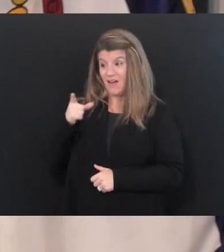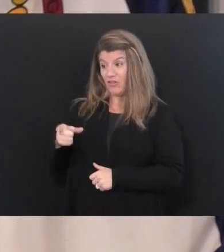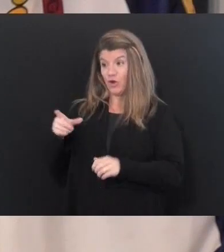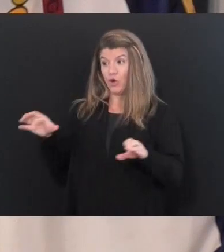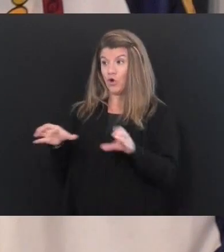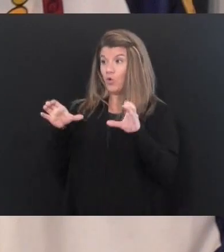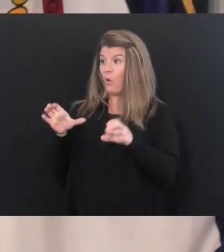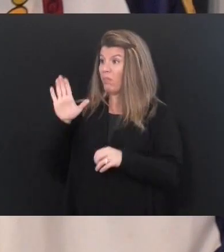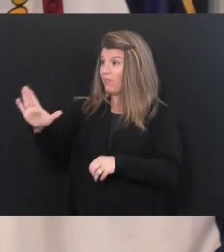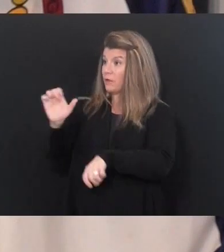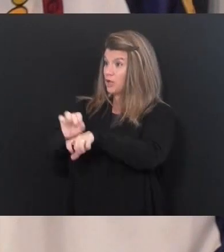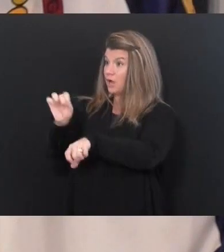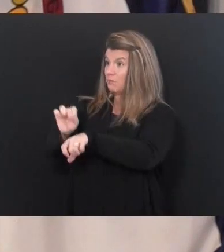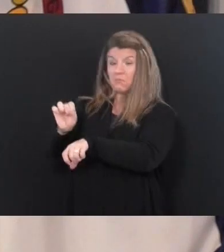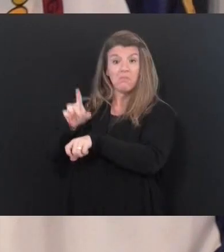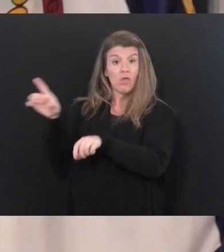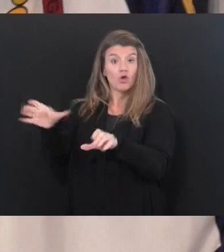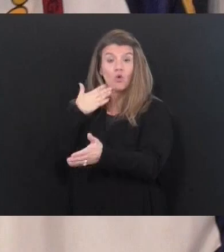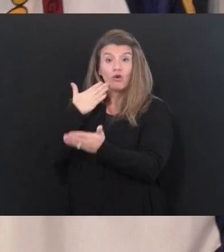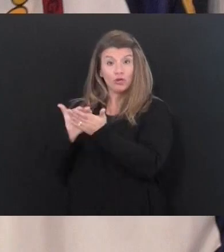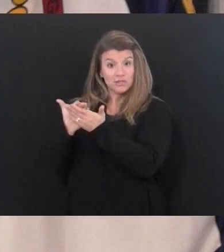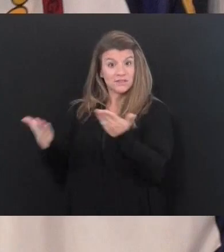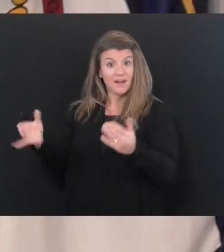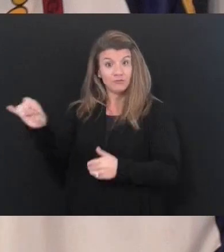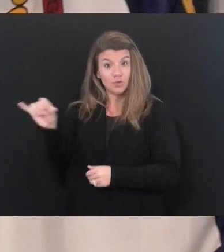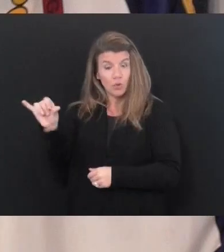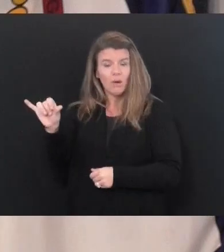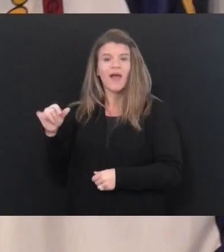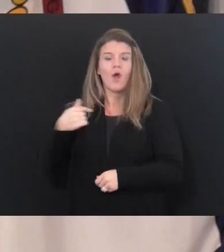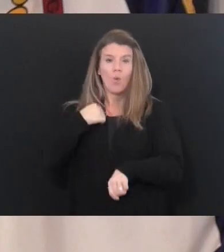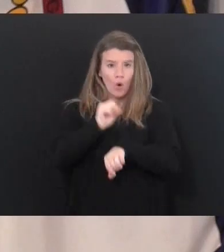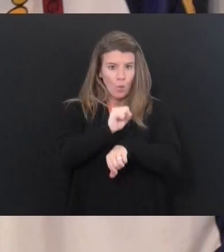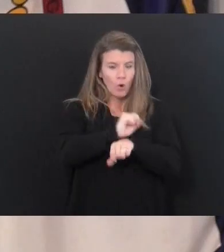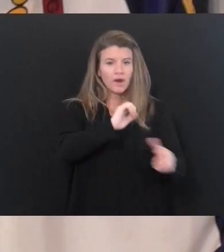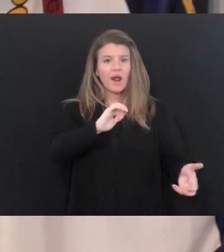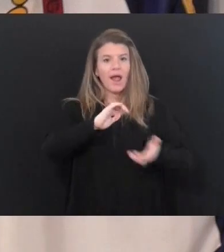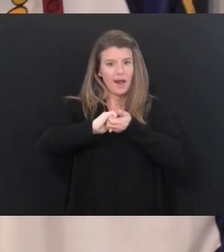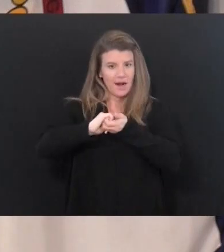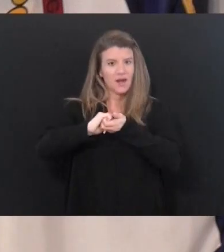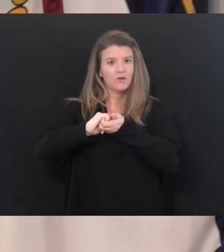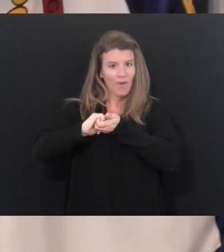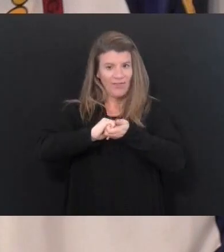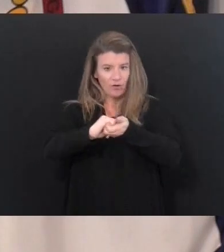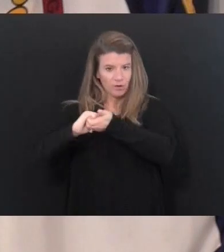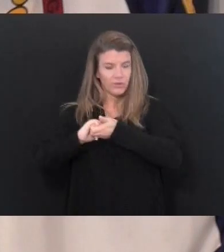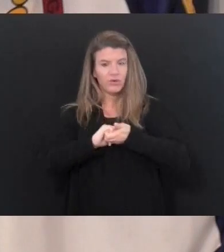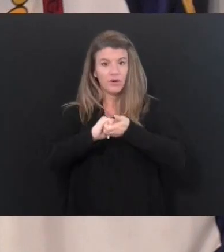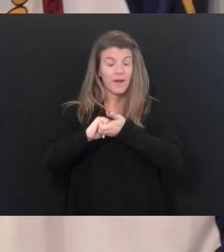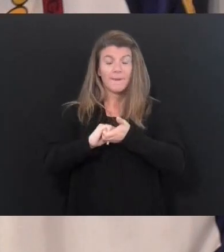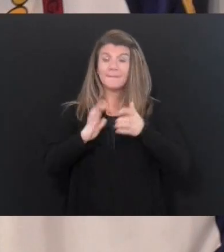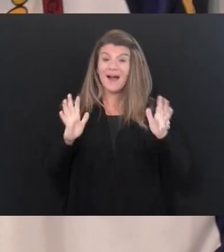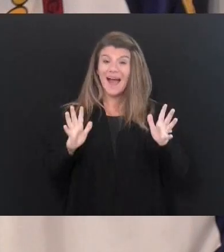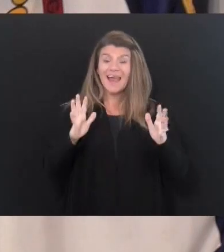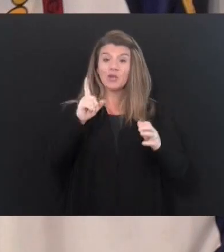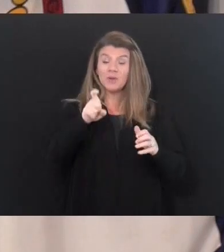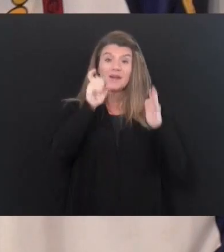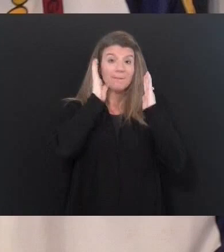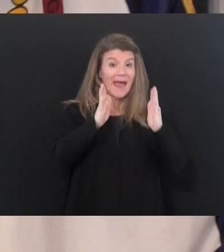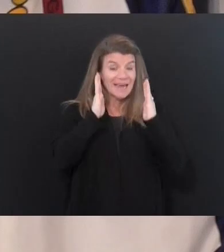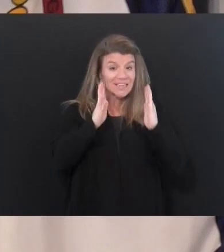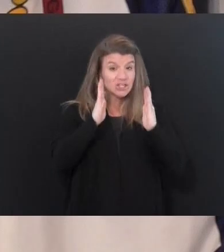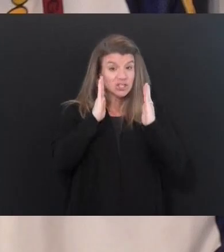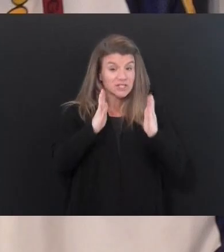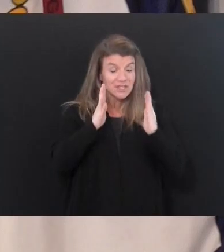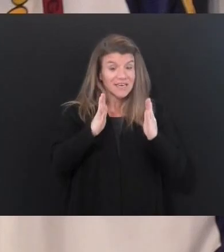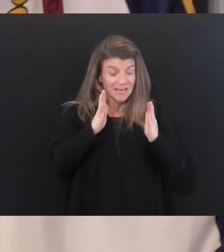do their job and do good stuff and everything. We're working hand in hand with them and everything. But if people will pay attention